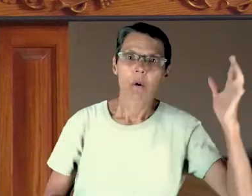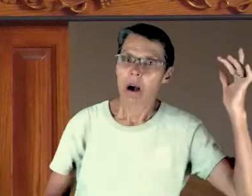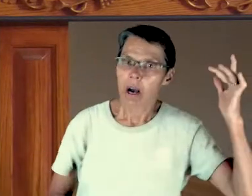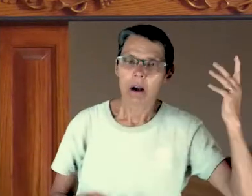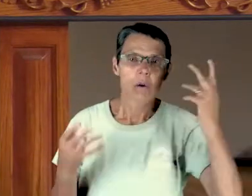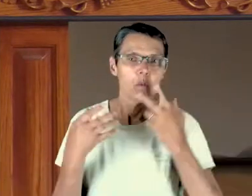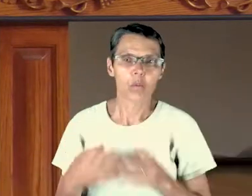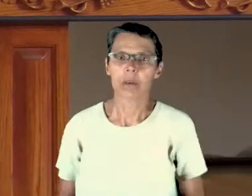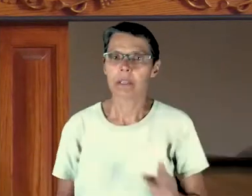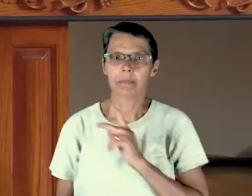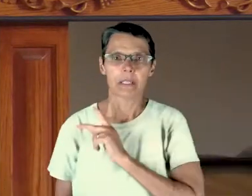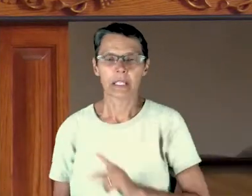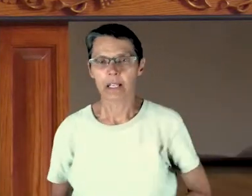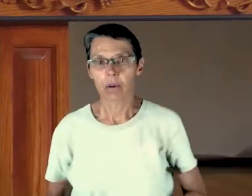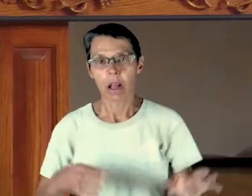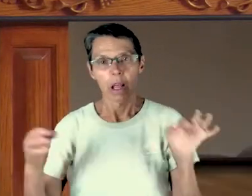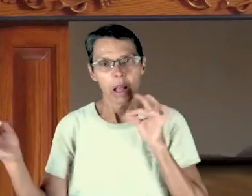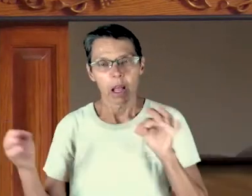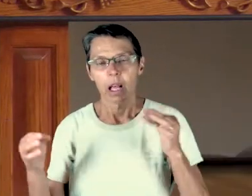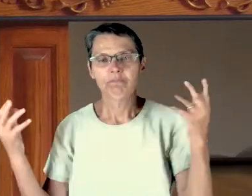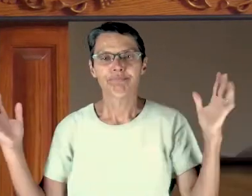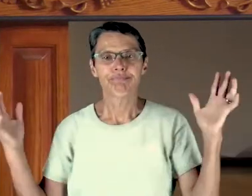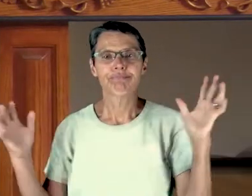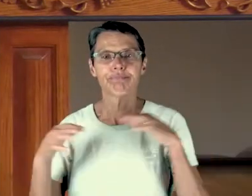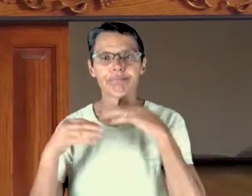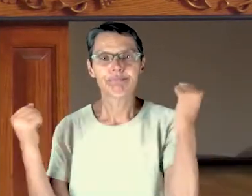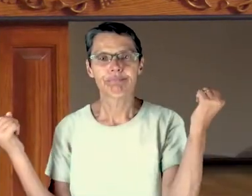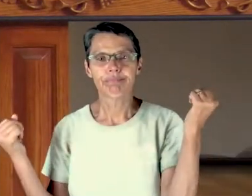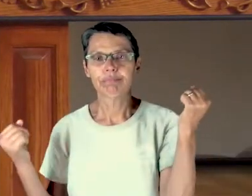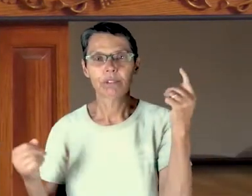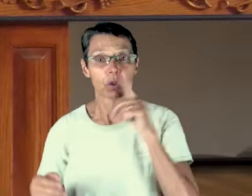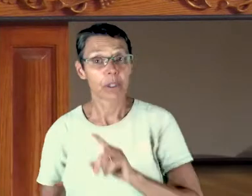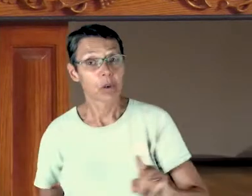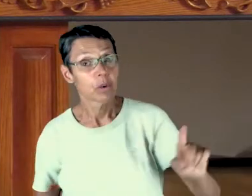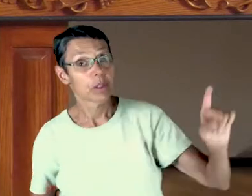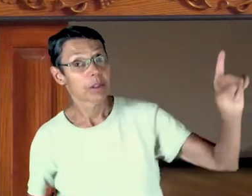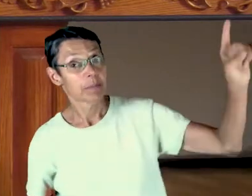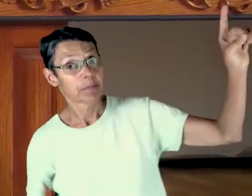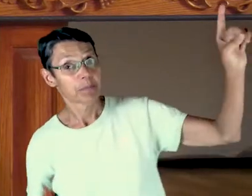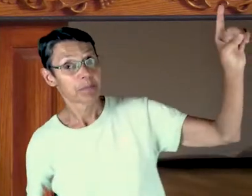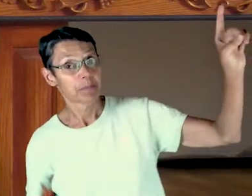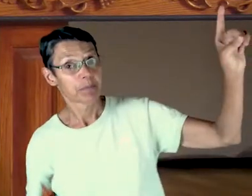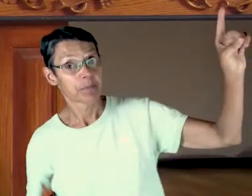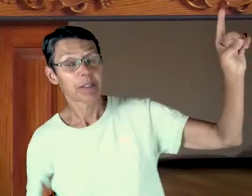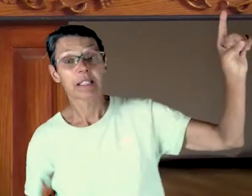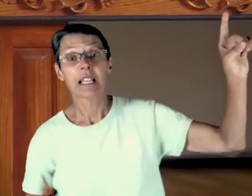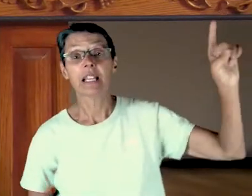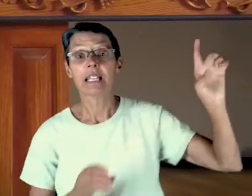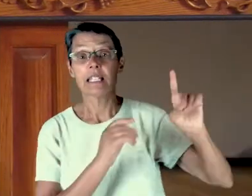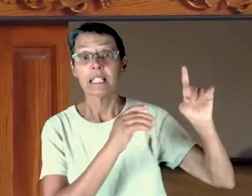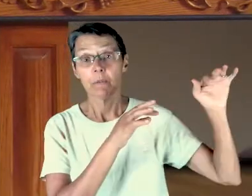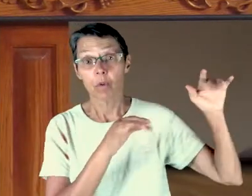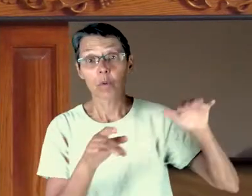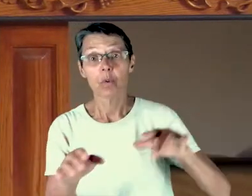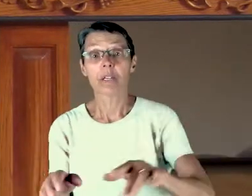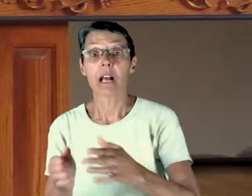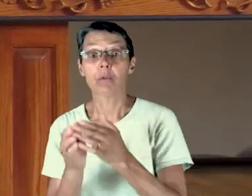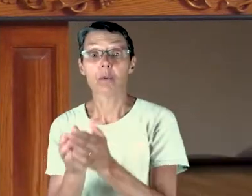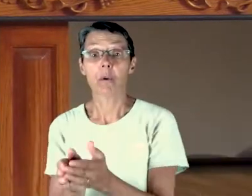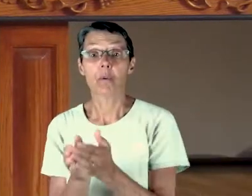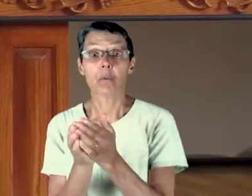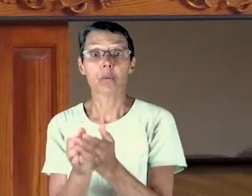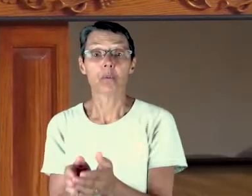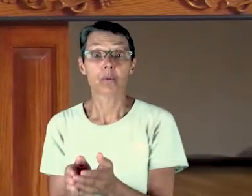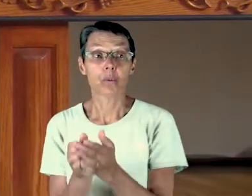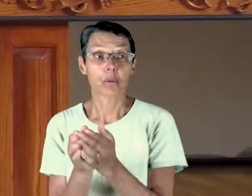king. And while Jesus goes up the mountain, the Gospel of John says that the disciples go down to a boat in the evening on the